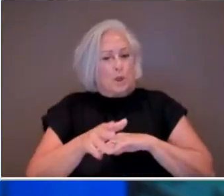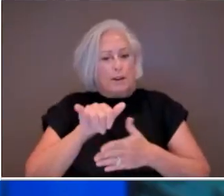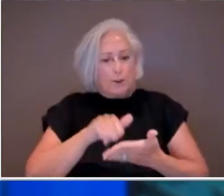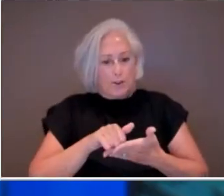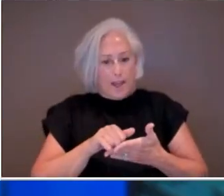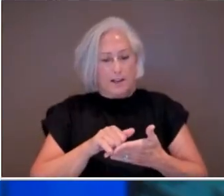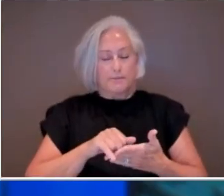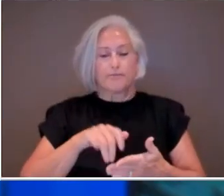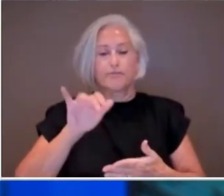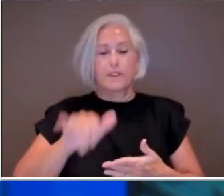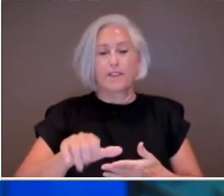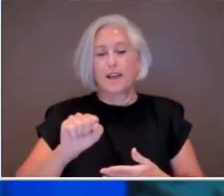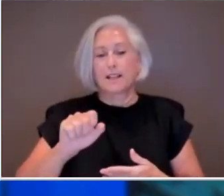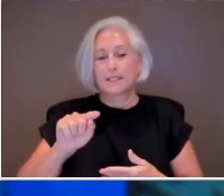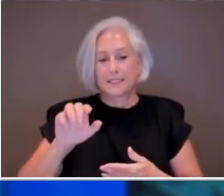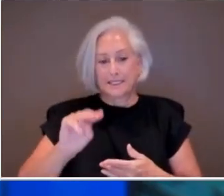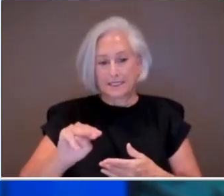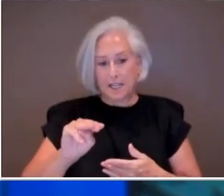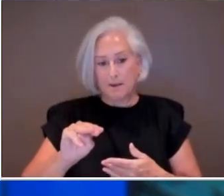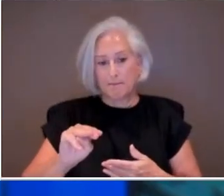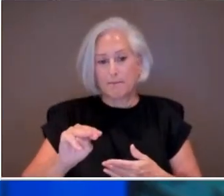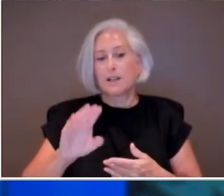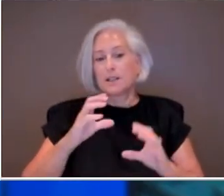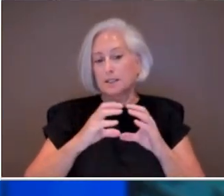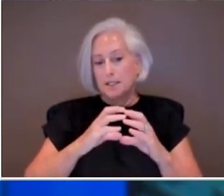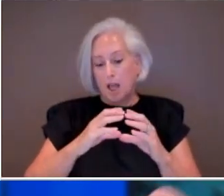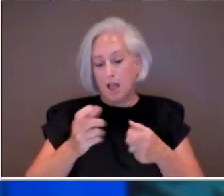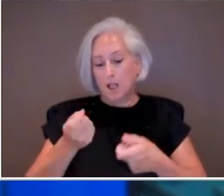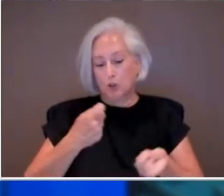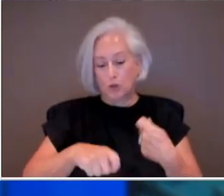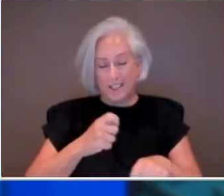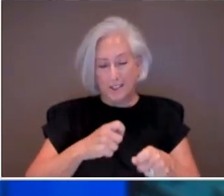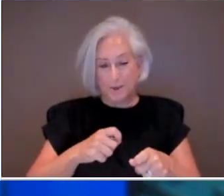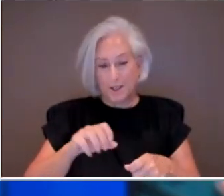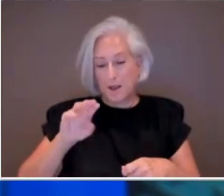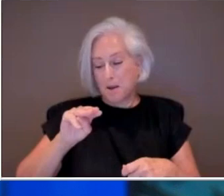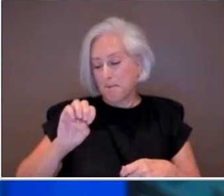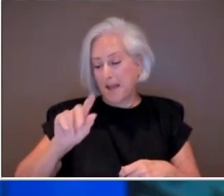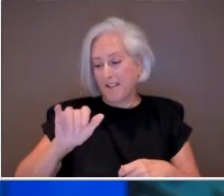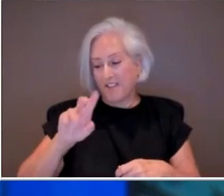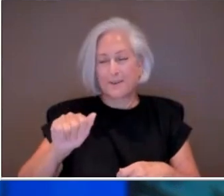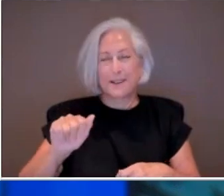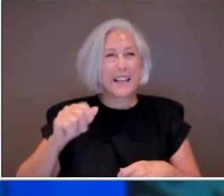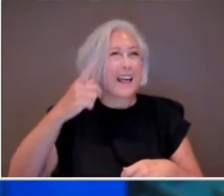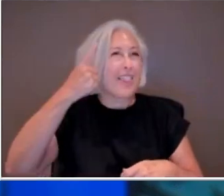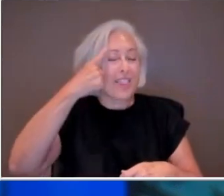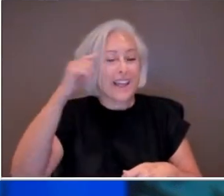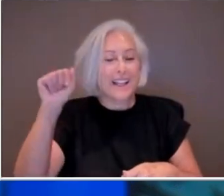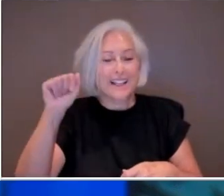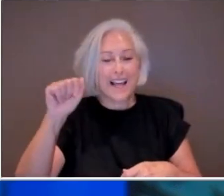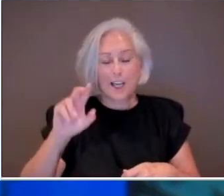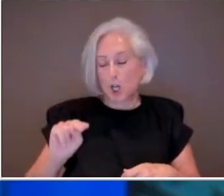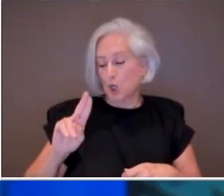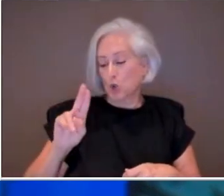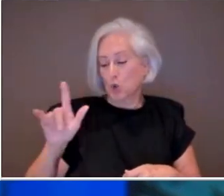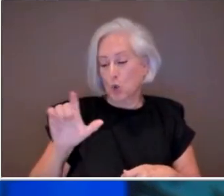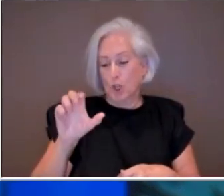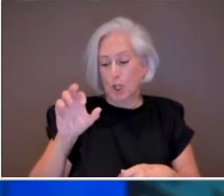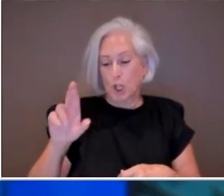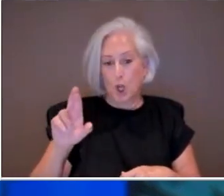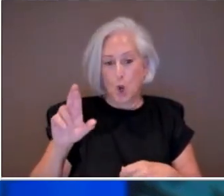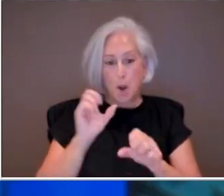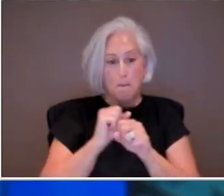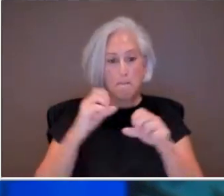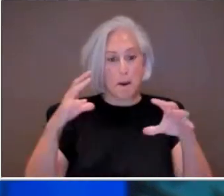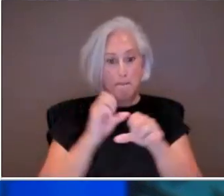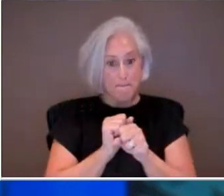or the melphalan, I kind of like describe it as a nuclear bomb. I know a lot of patients maybe don't like it, but I've tried to be very honest that we